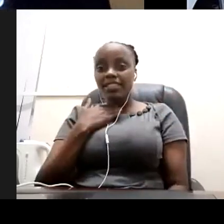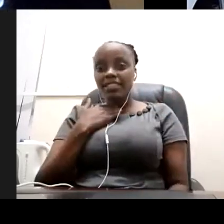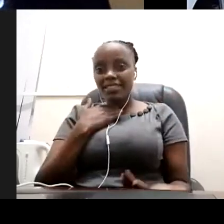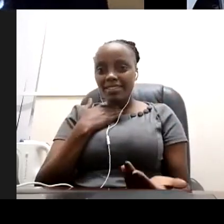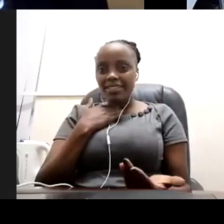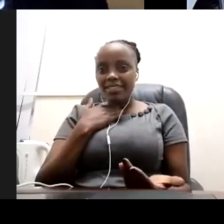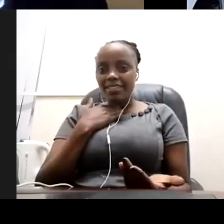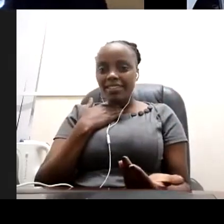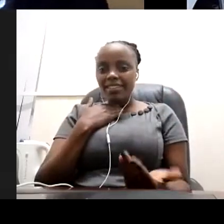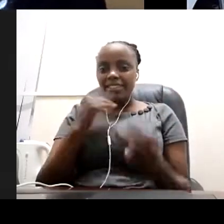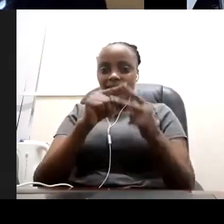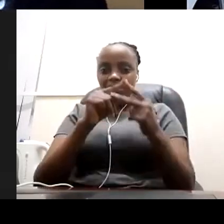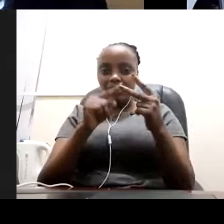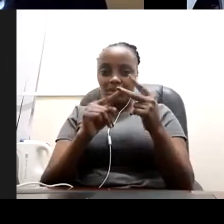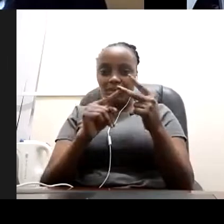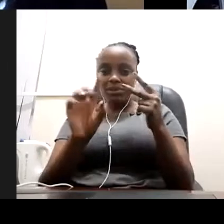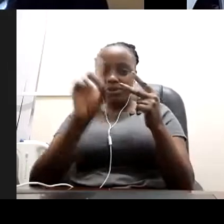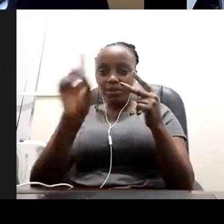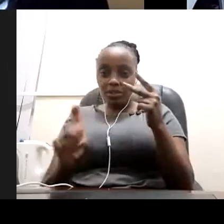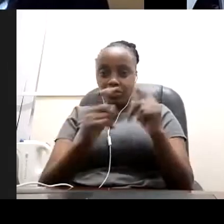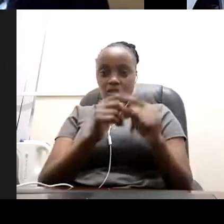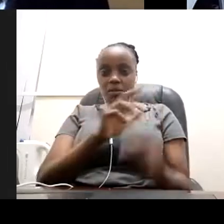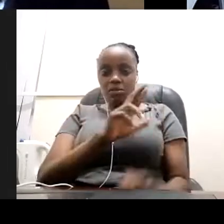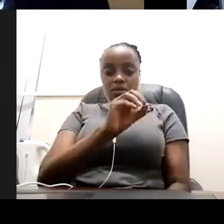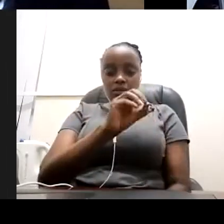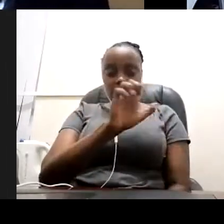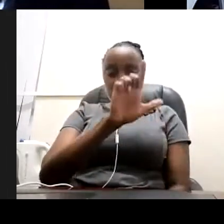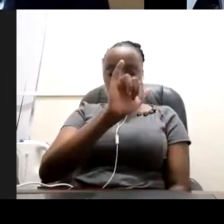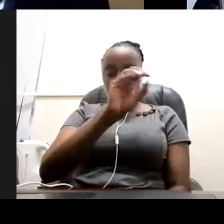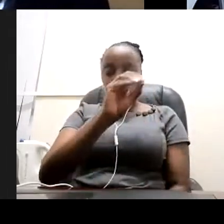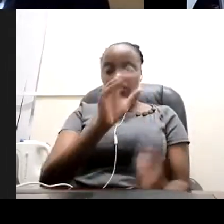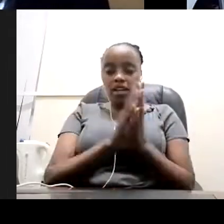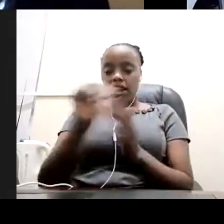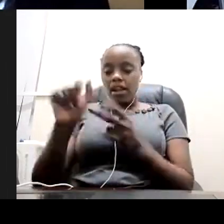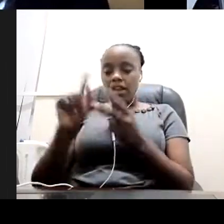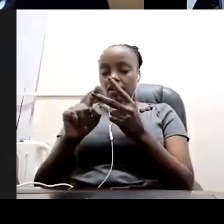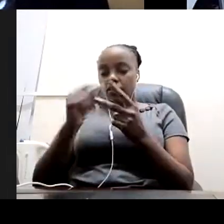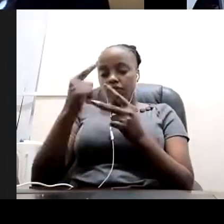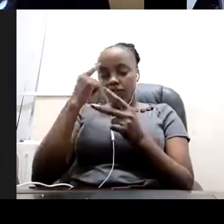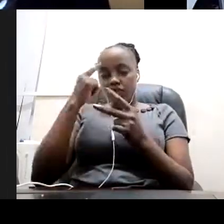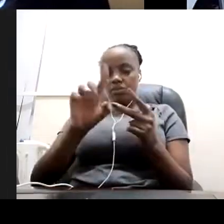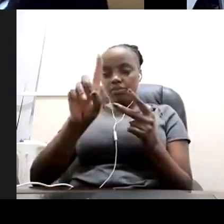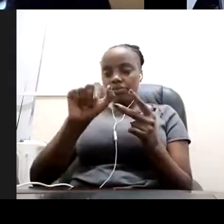take two questions, one for Rosario and one for David, at least.